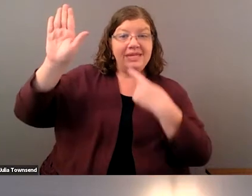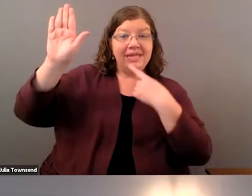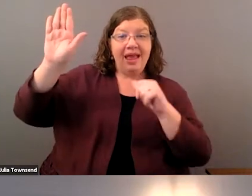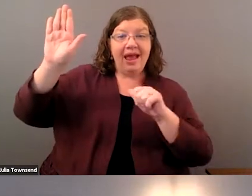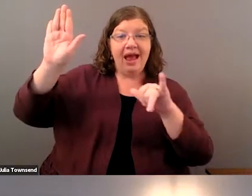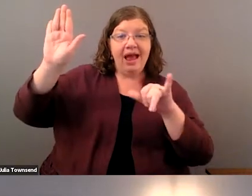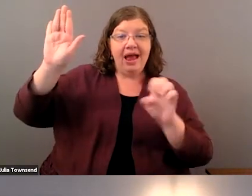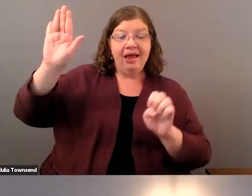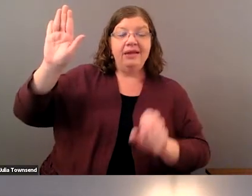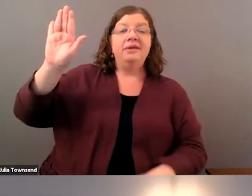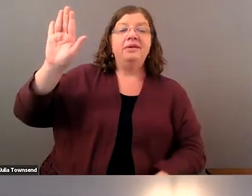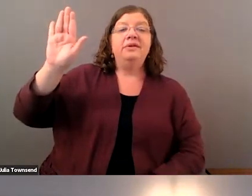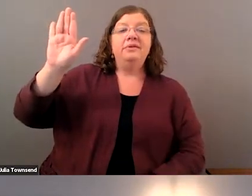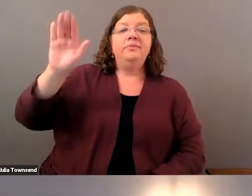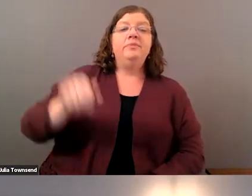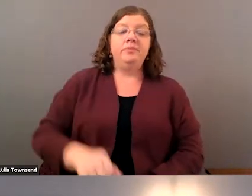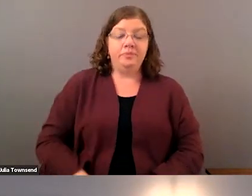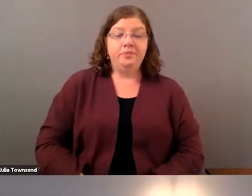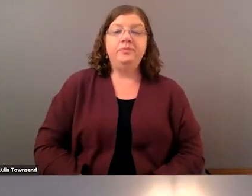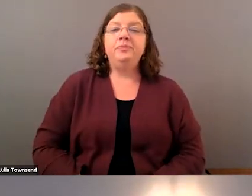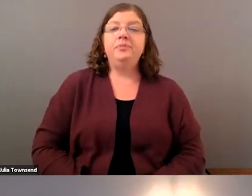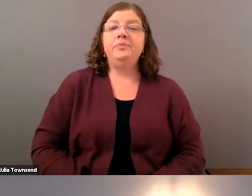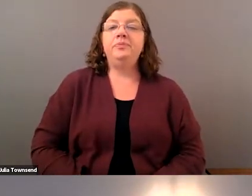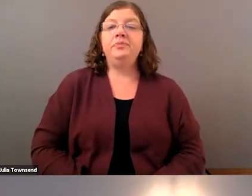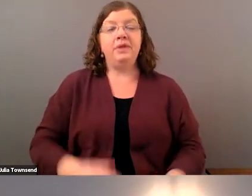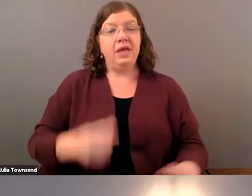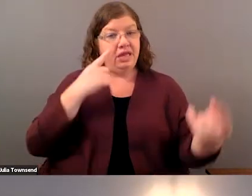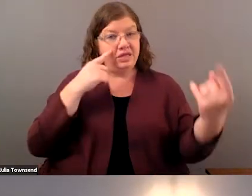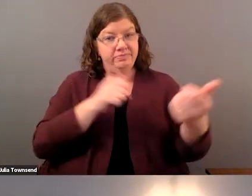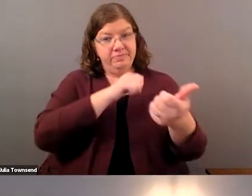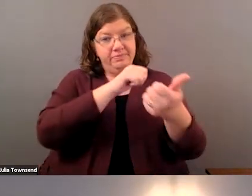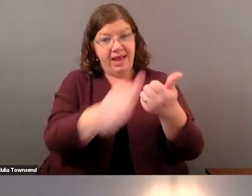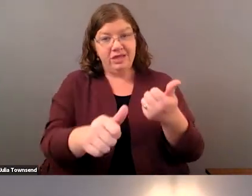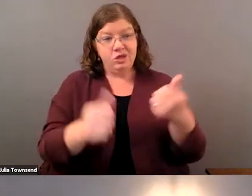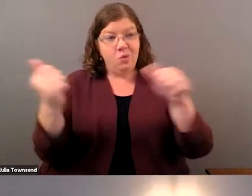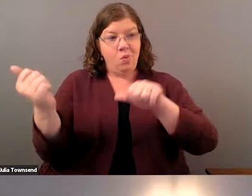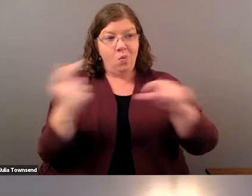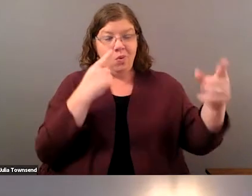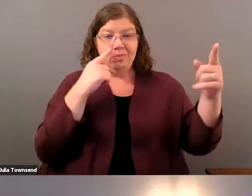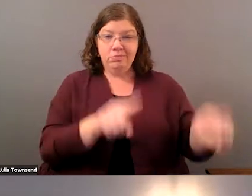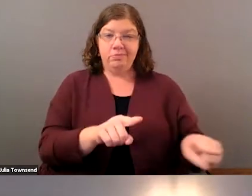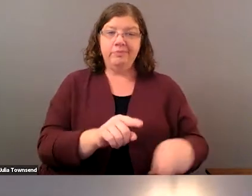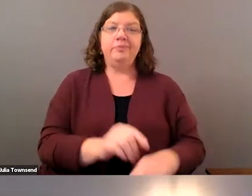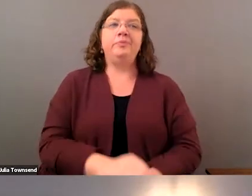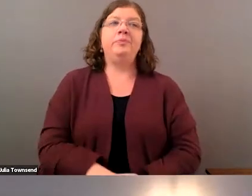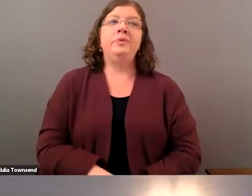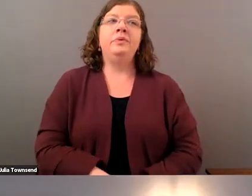aye. Aye. Aye. Consent agenda passes unanimously.